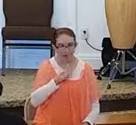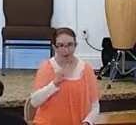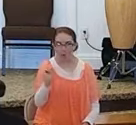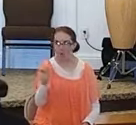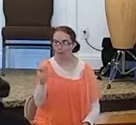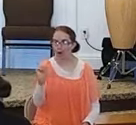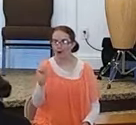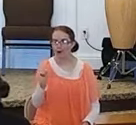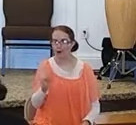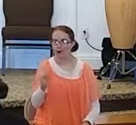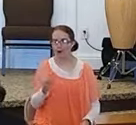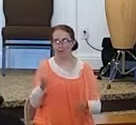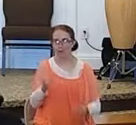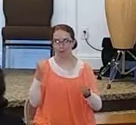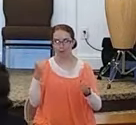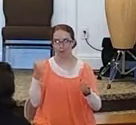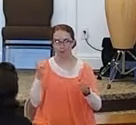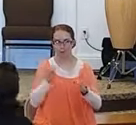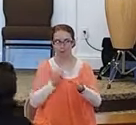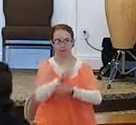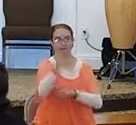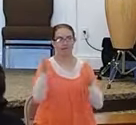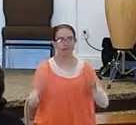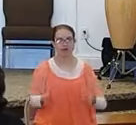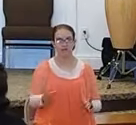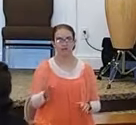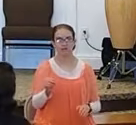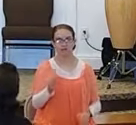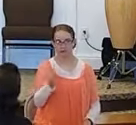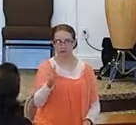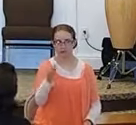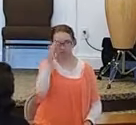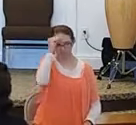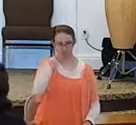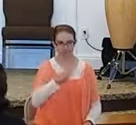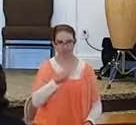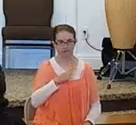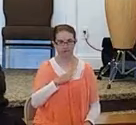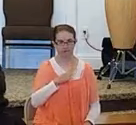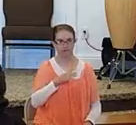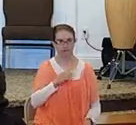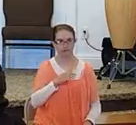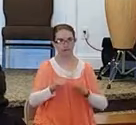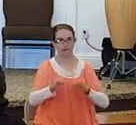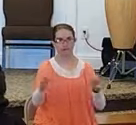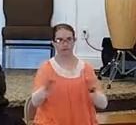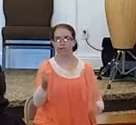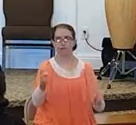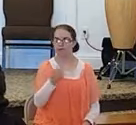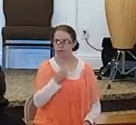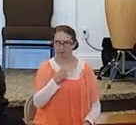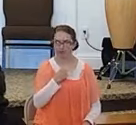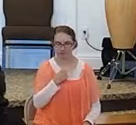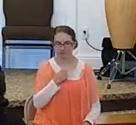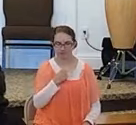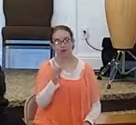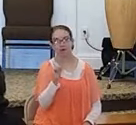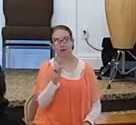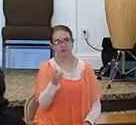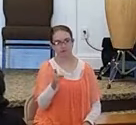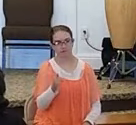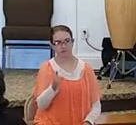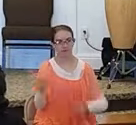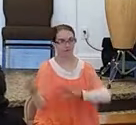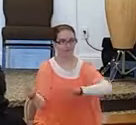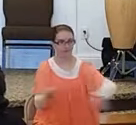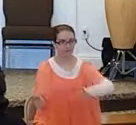are those thine accusers? Hath no man condemned thee? She said, no man, Lord. And Jesus said unto her, neither do I condemn thee.